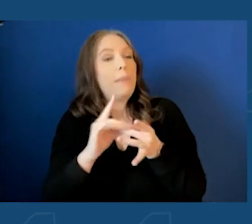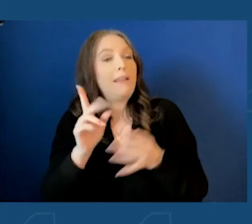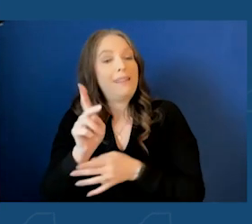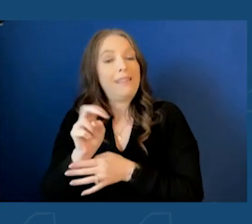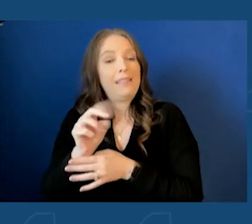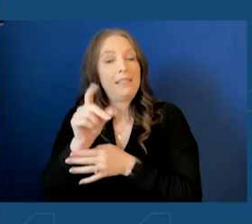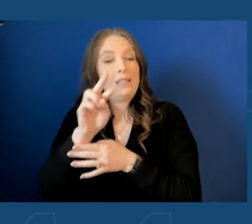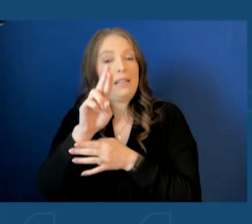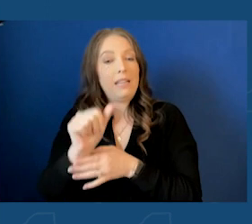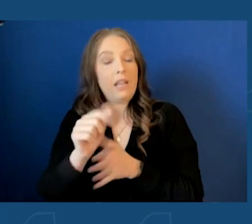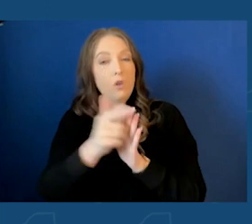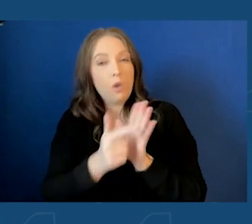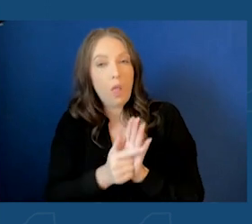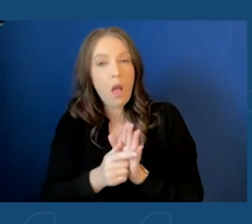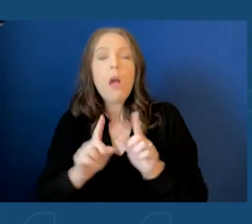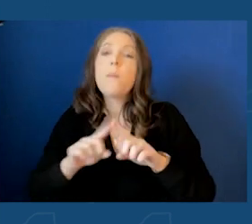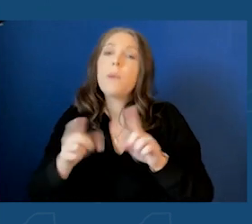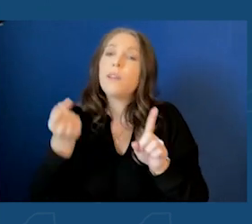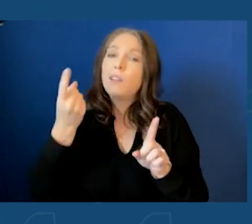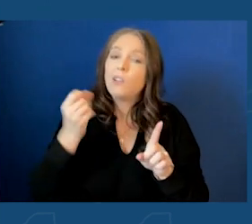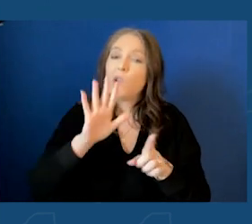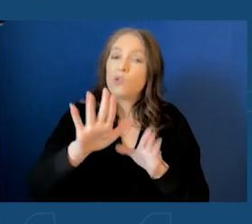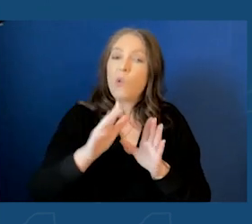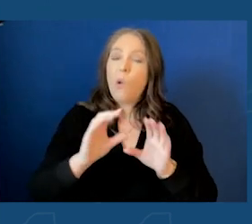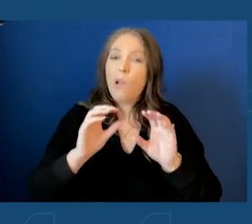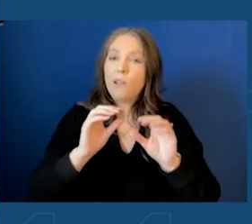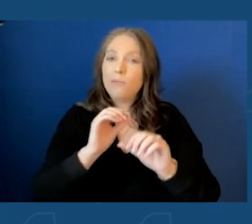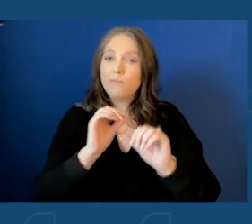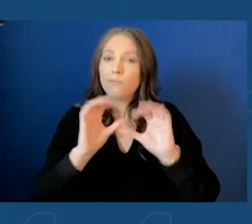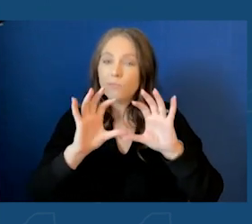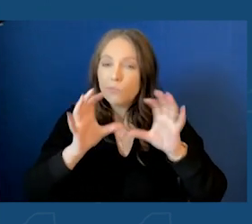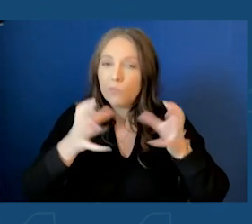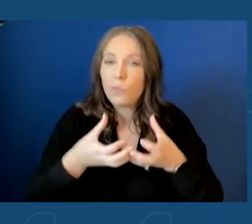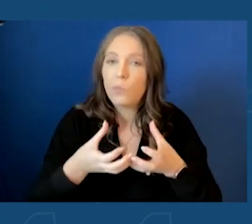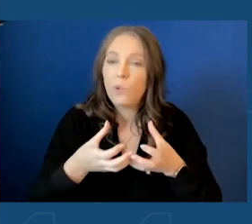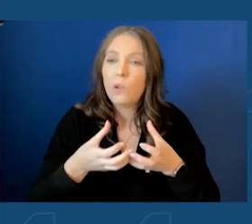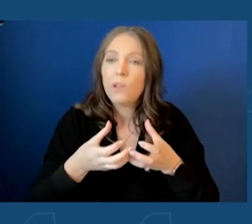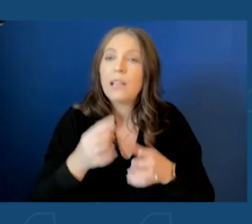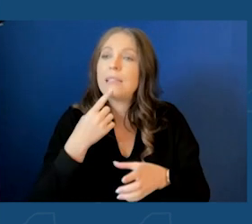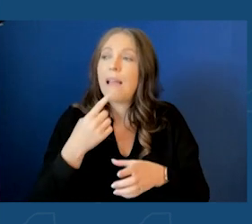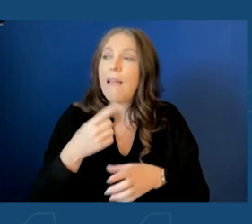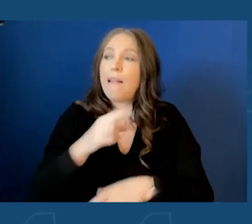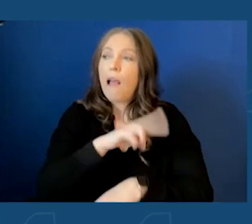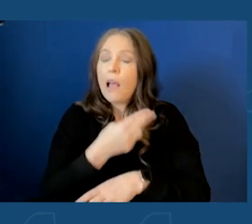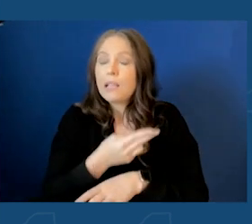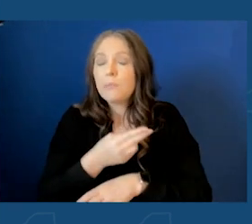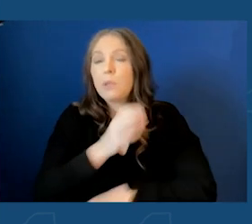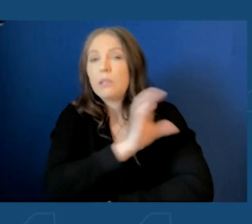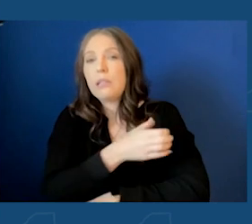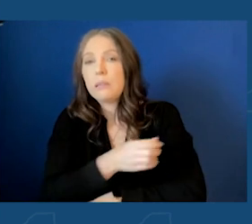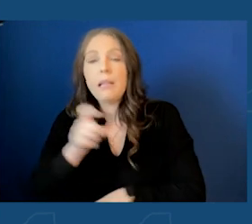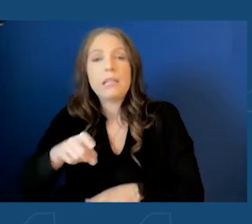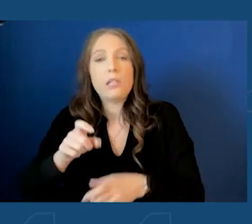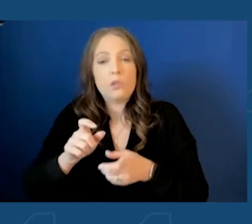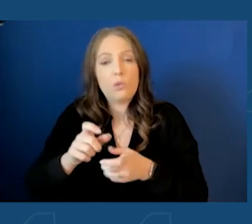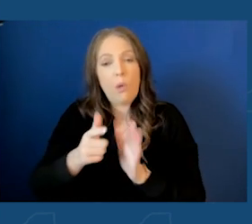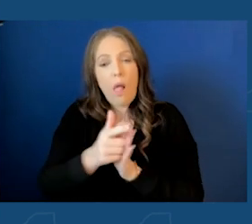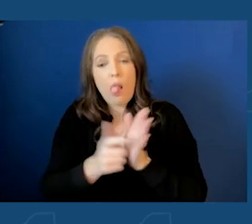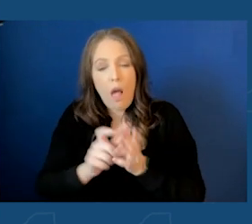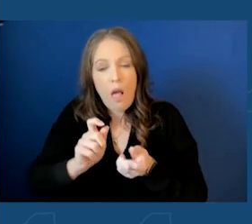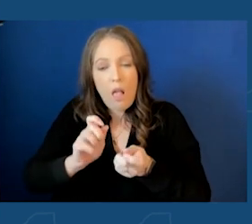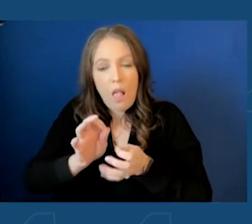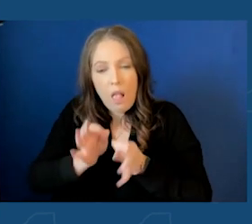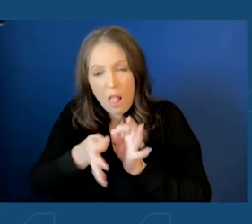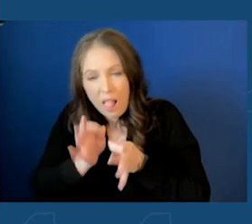would do is to get the hospitals, the psych clinics to reinterpret the law so that dangerousness or the risk of harm didn't have to